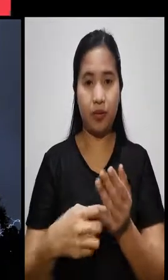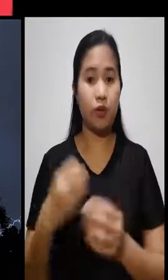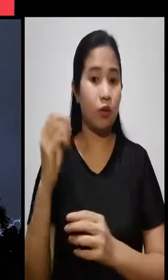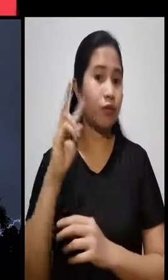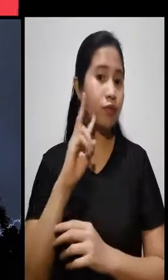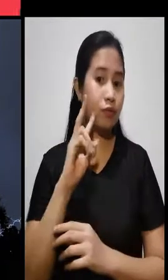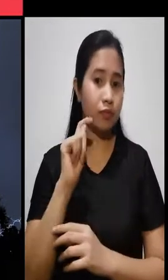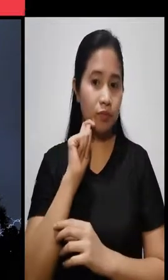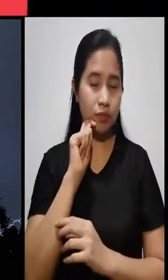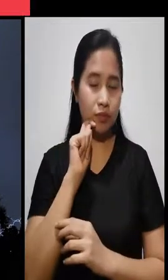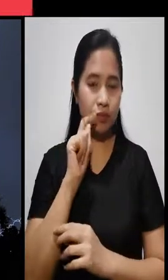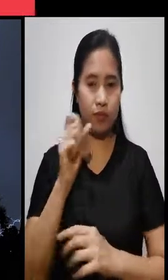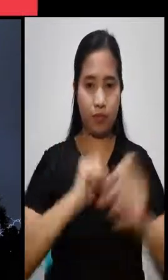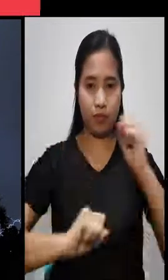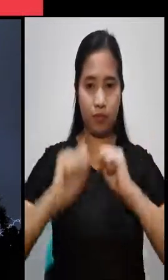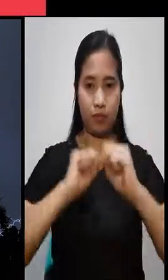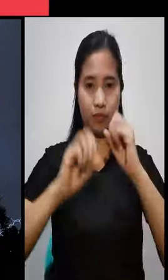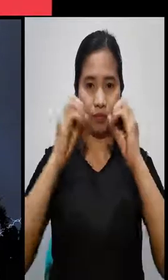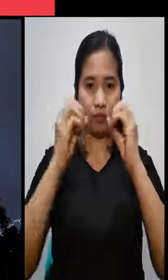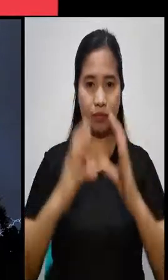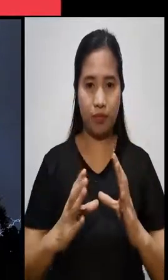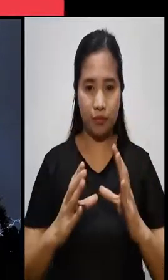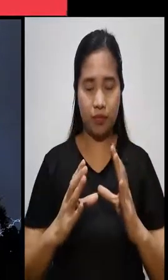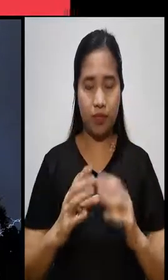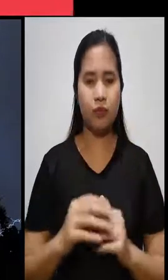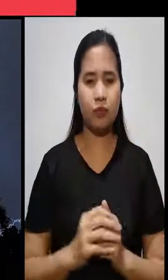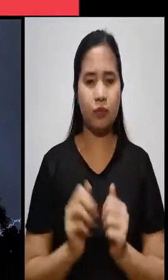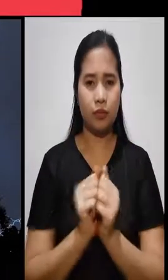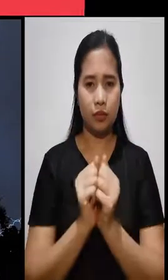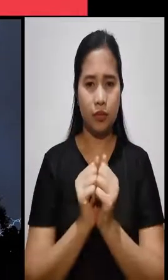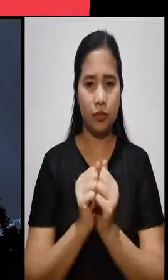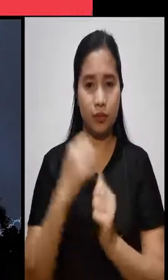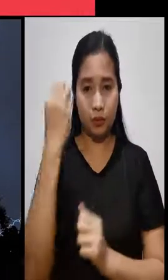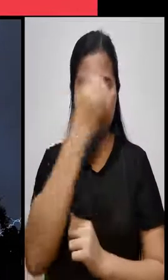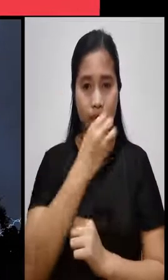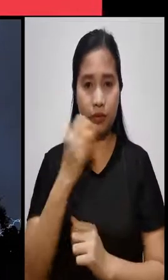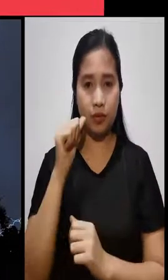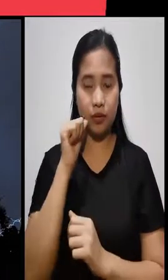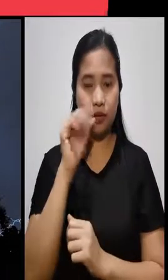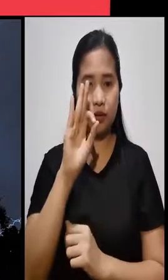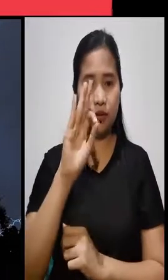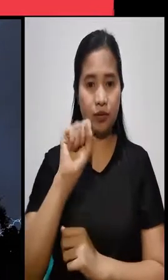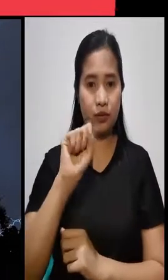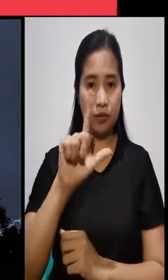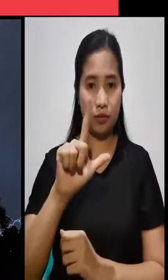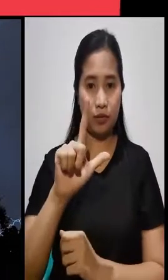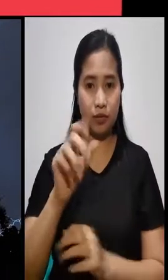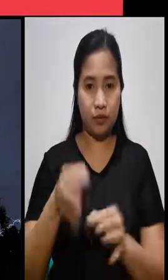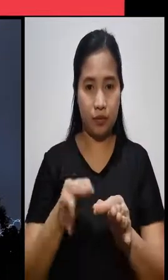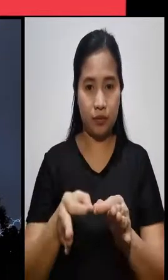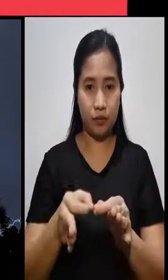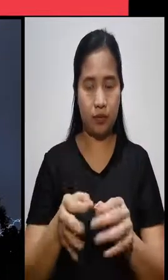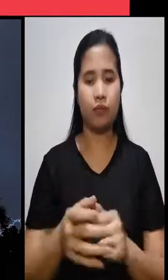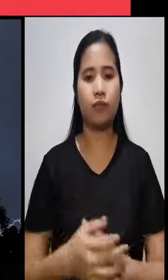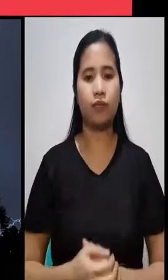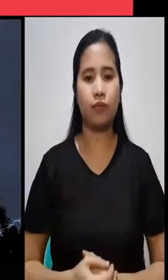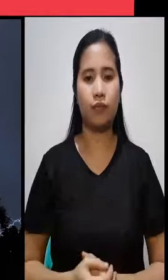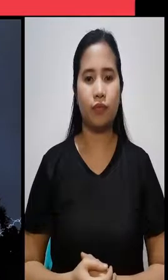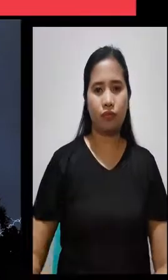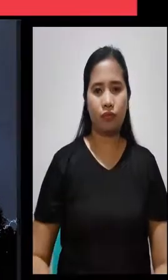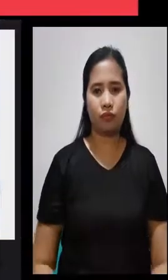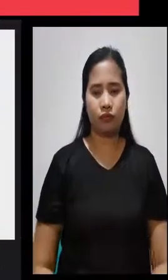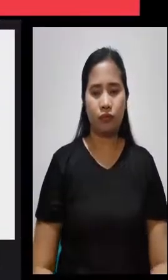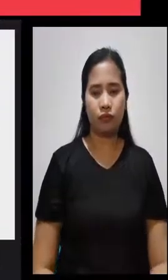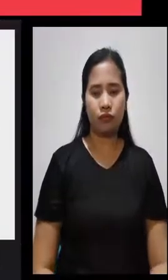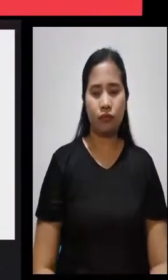Victoria Altañedo, your science teacher, in collaboration with Ms. Olivia Aguila, our FSL